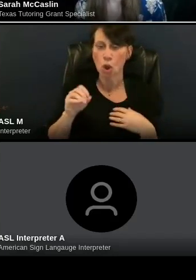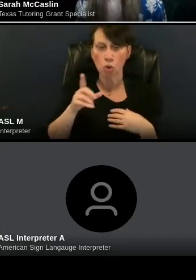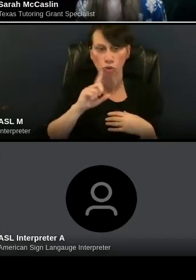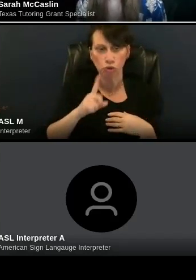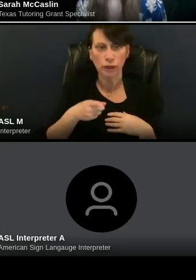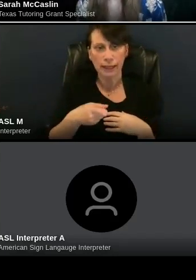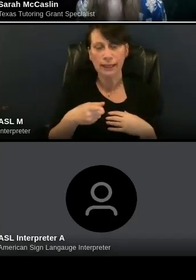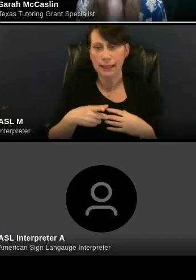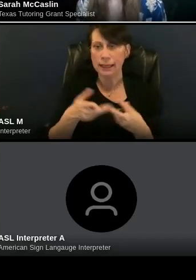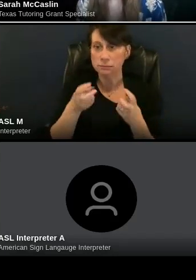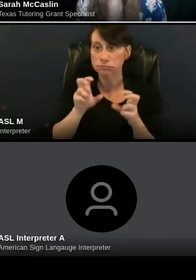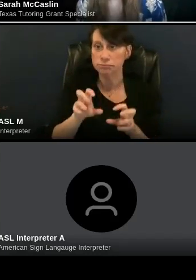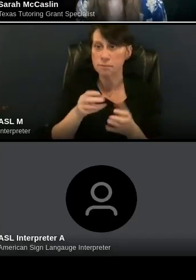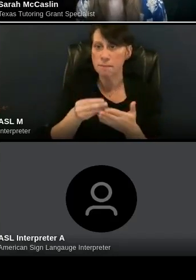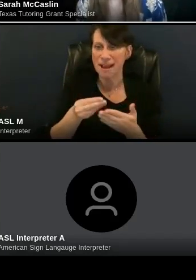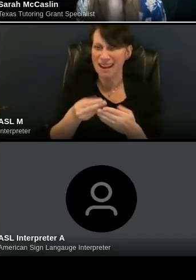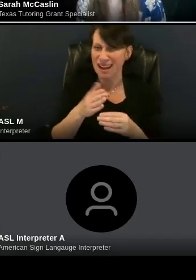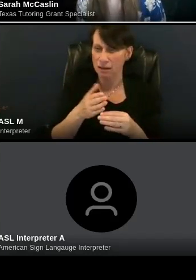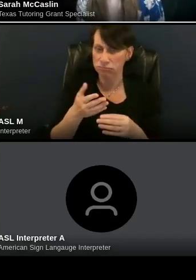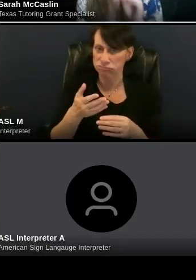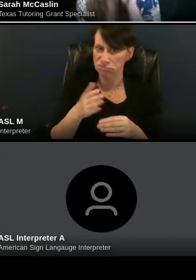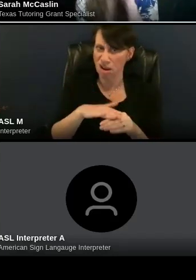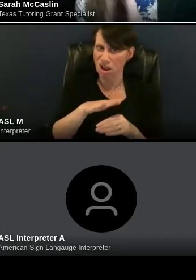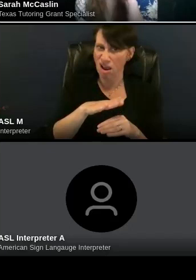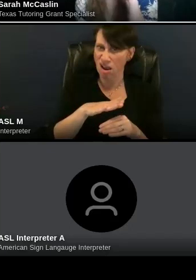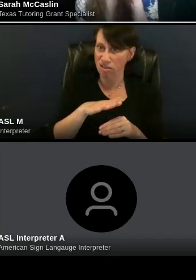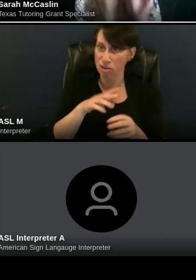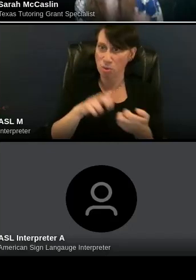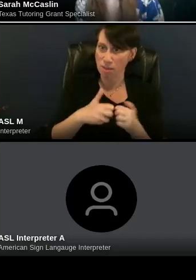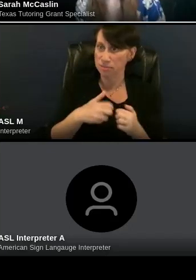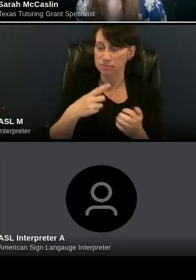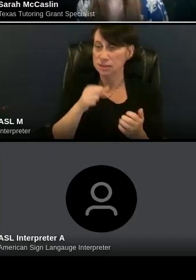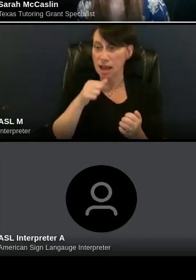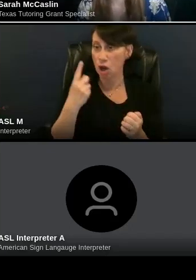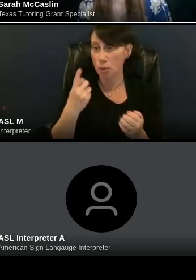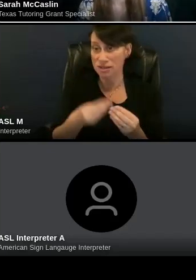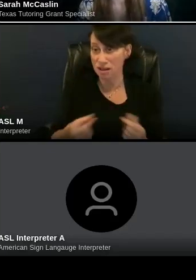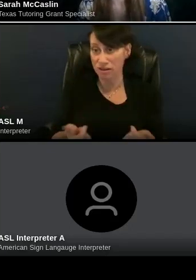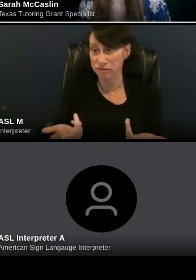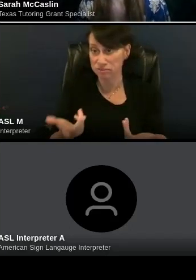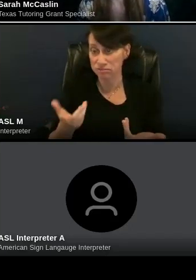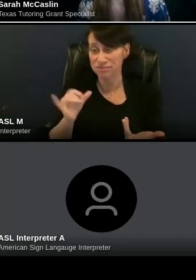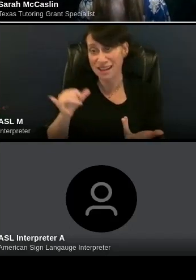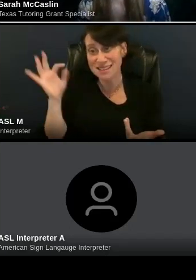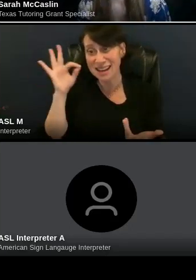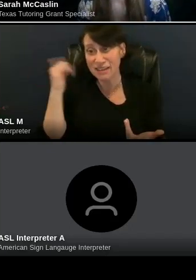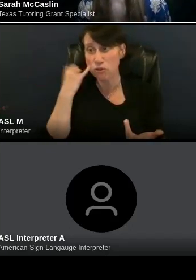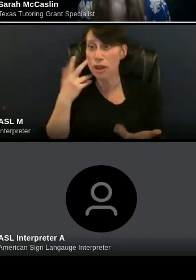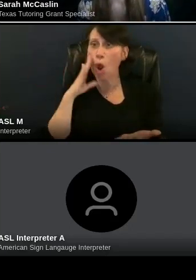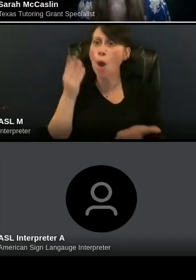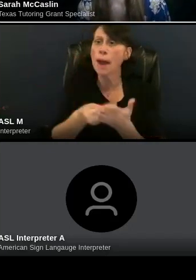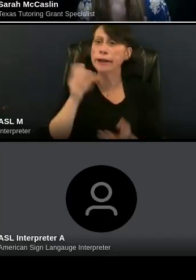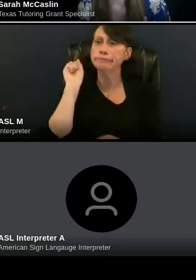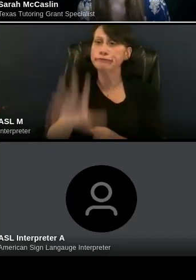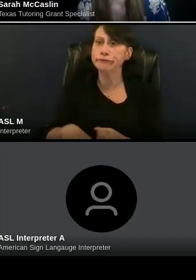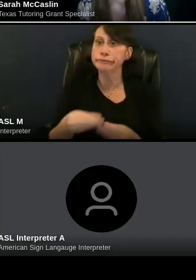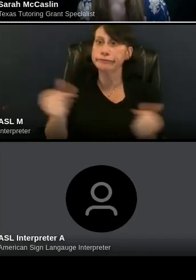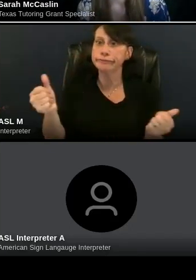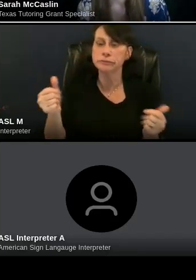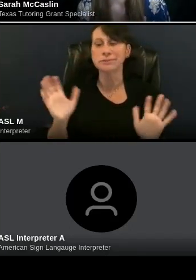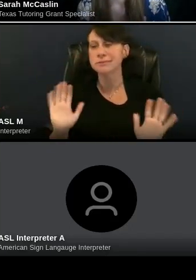Sticking money on top of a problem does not solve it. That would be naive to think. But there are